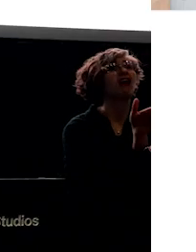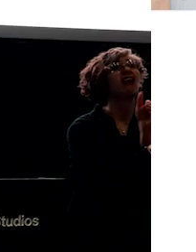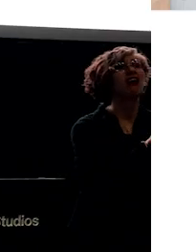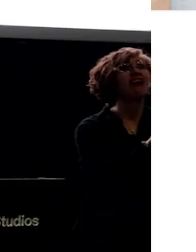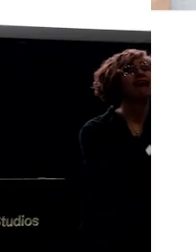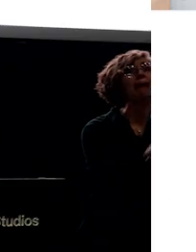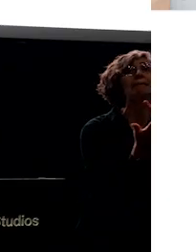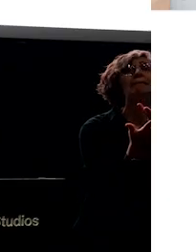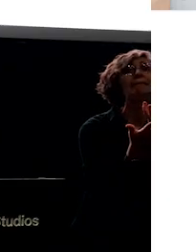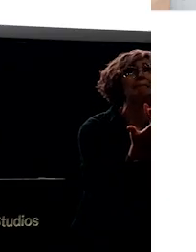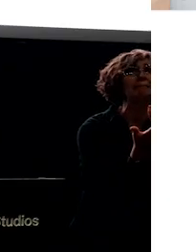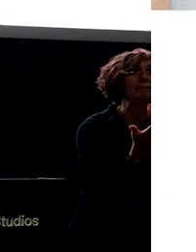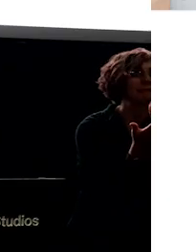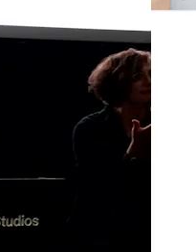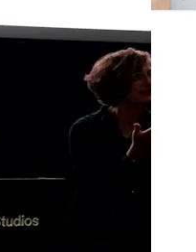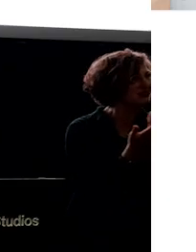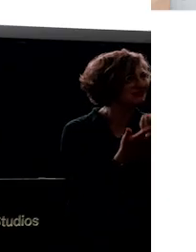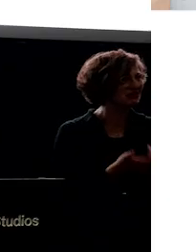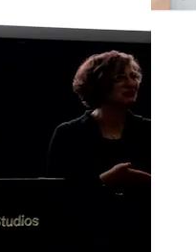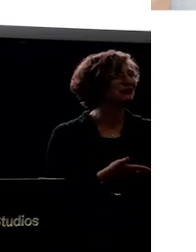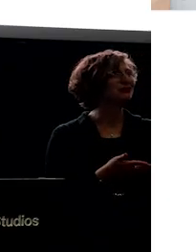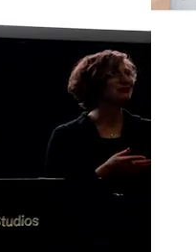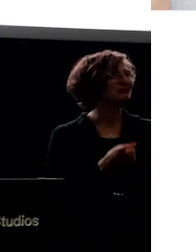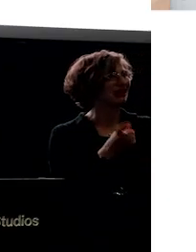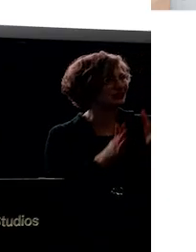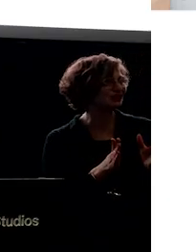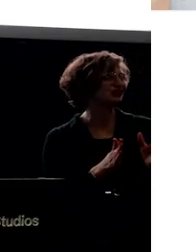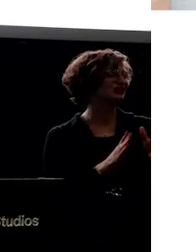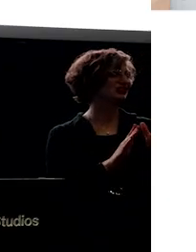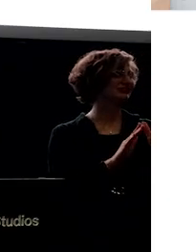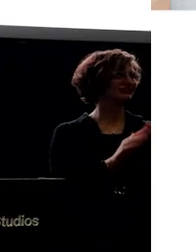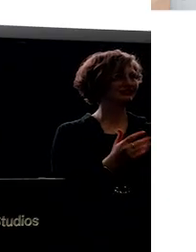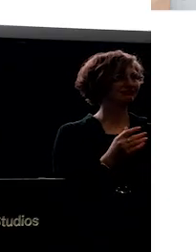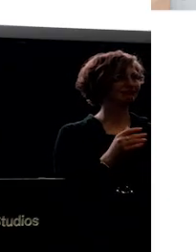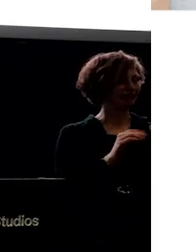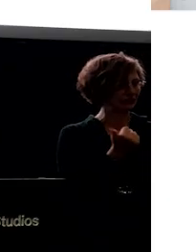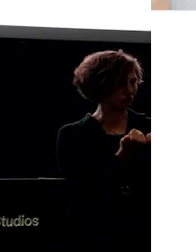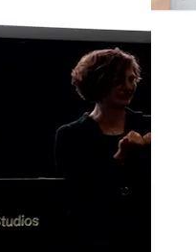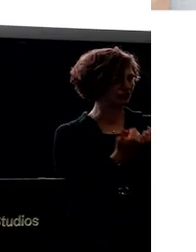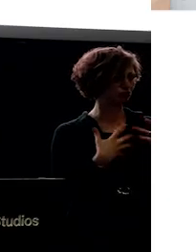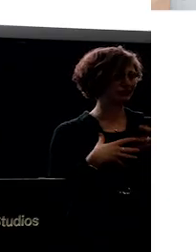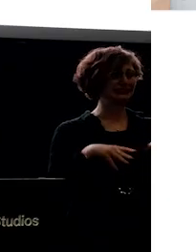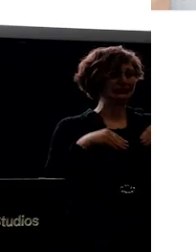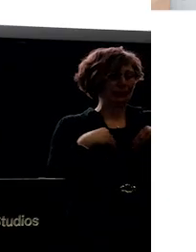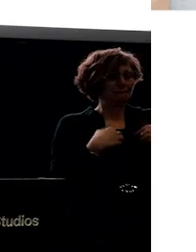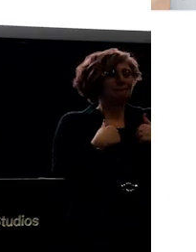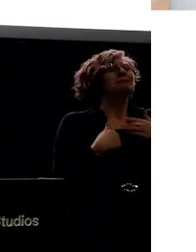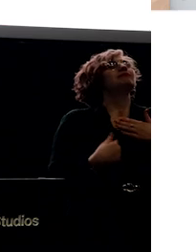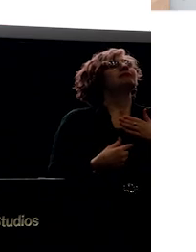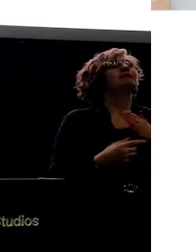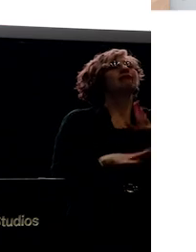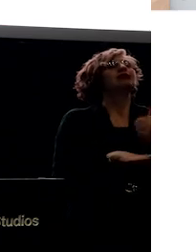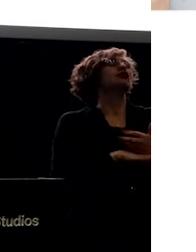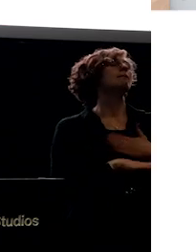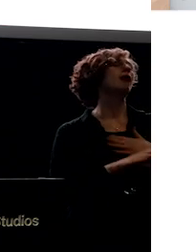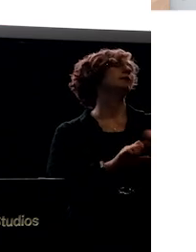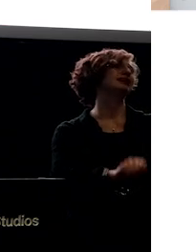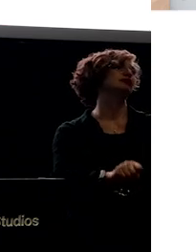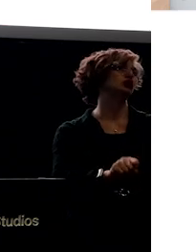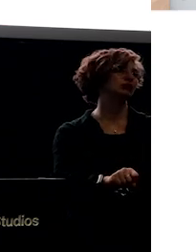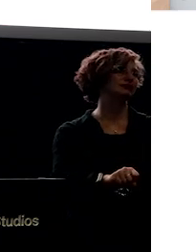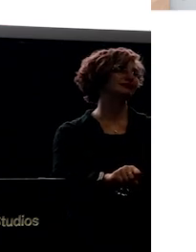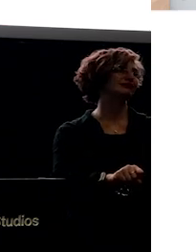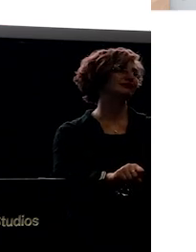of agencies to take a chance on me, to hire me based purely on potential. But as everyone here